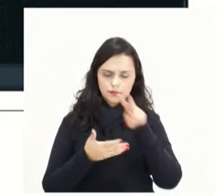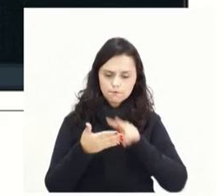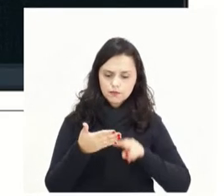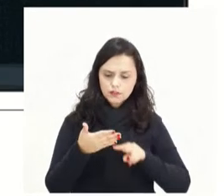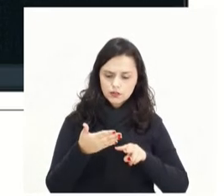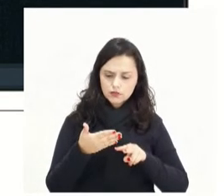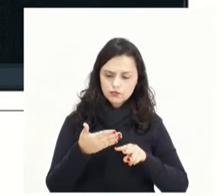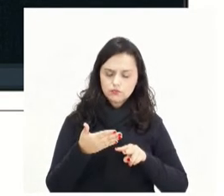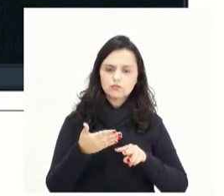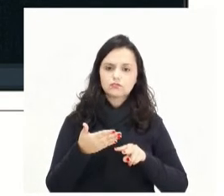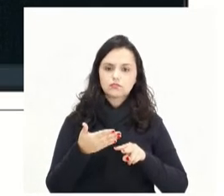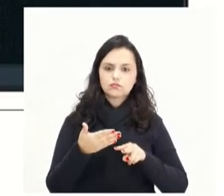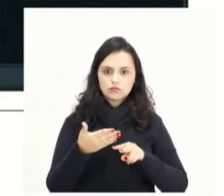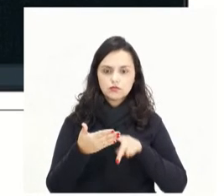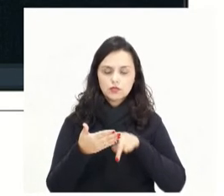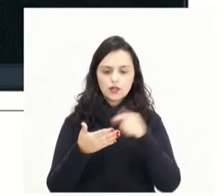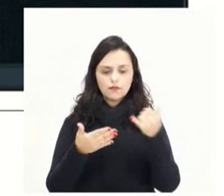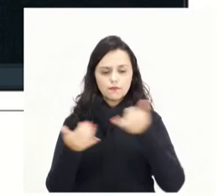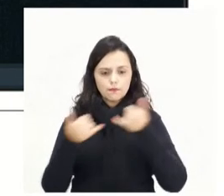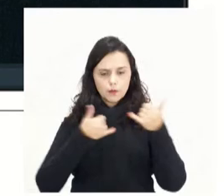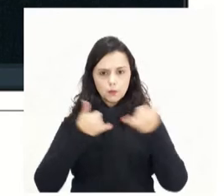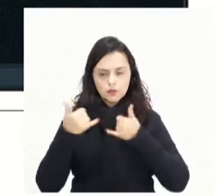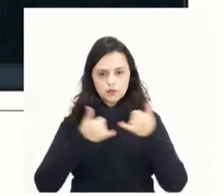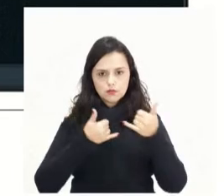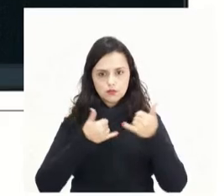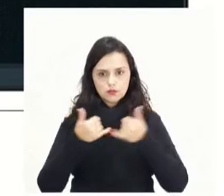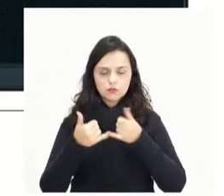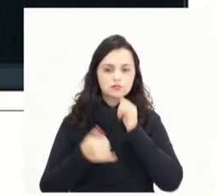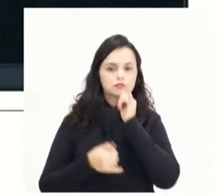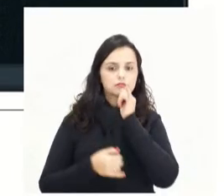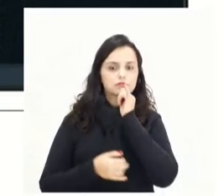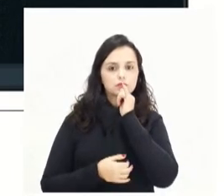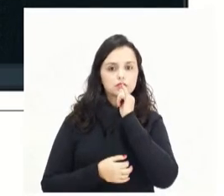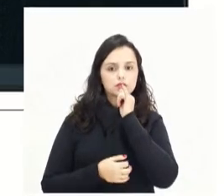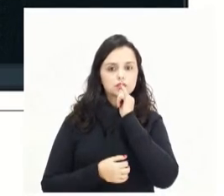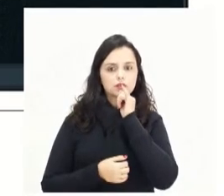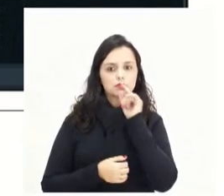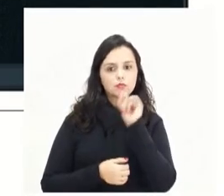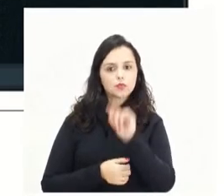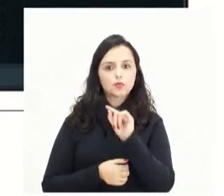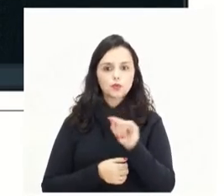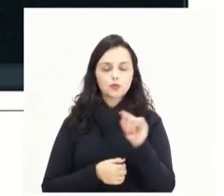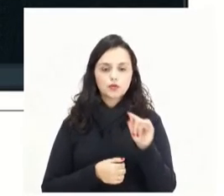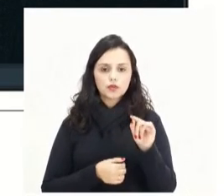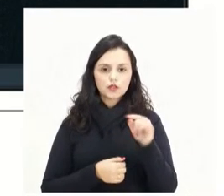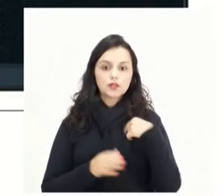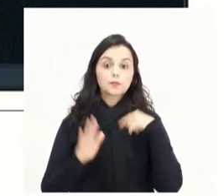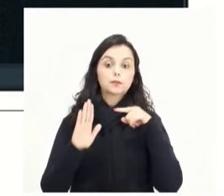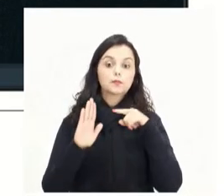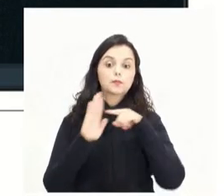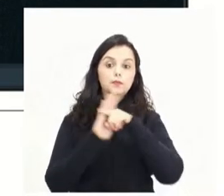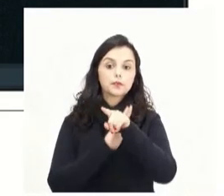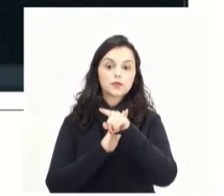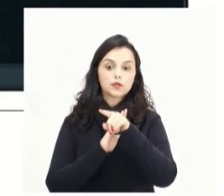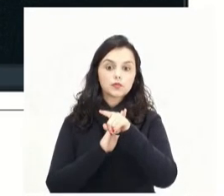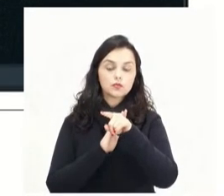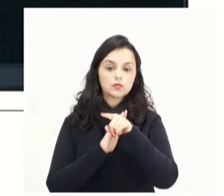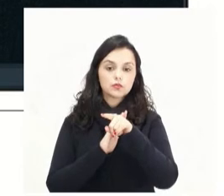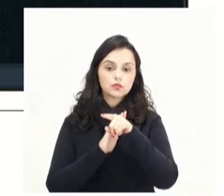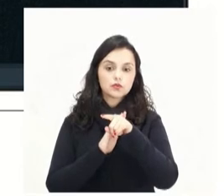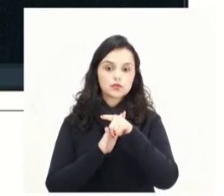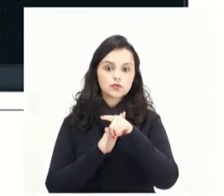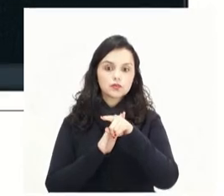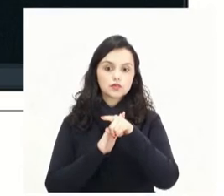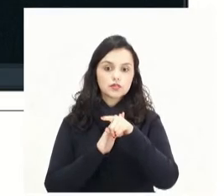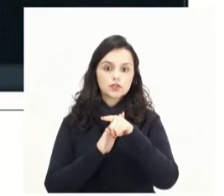pod when the user submits information in this example i sent a question the